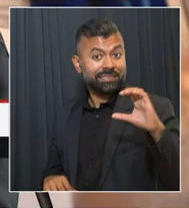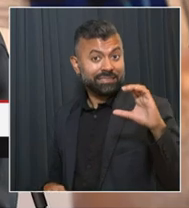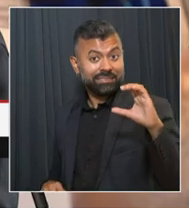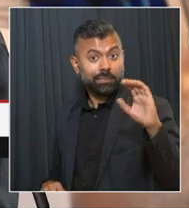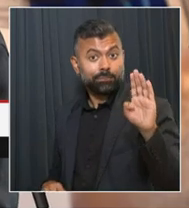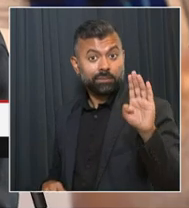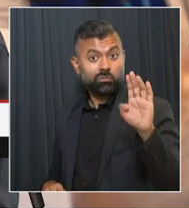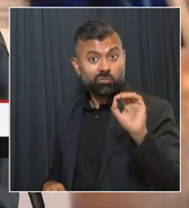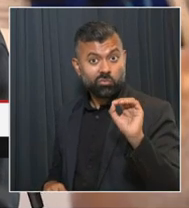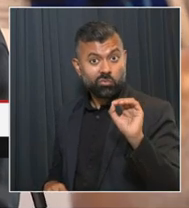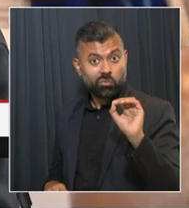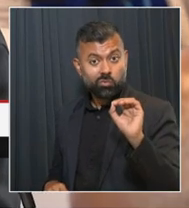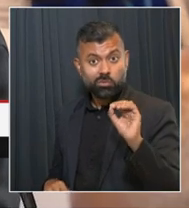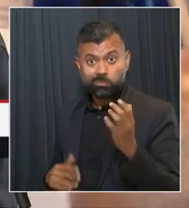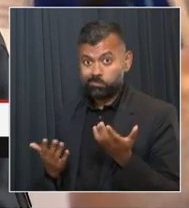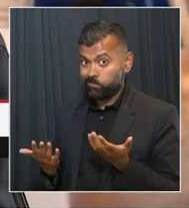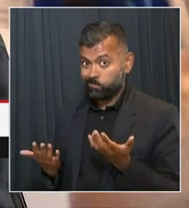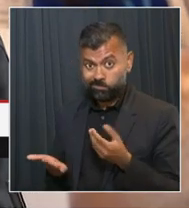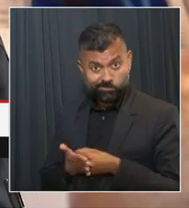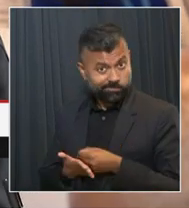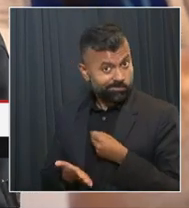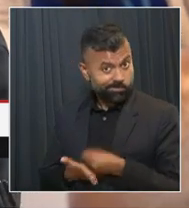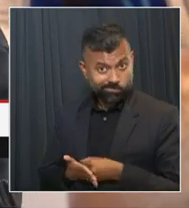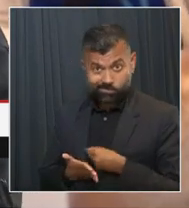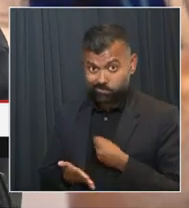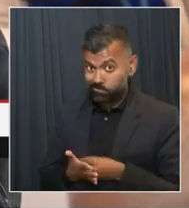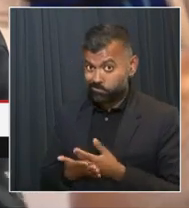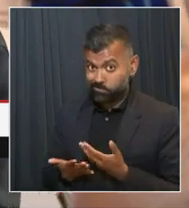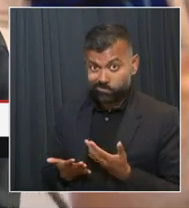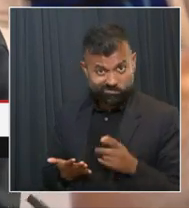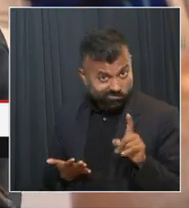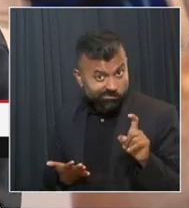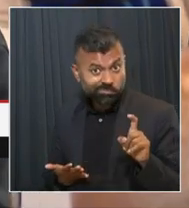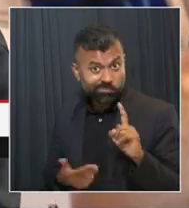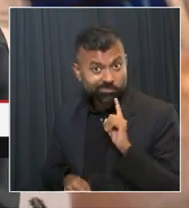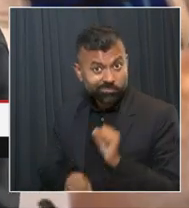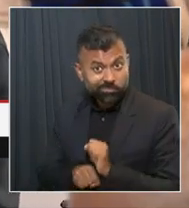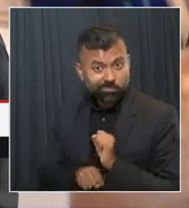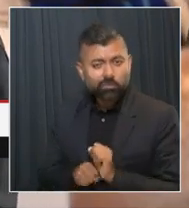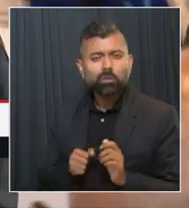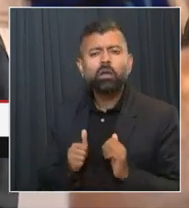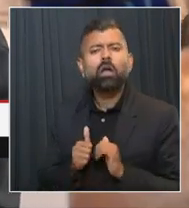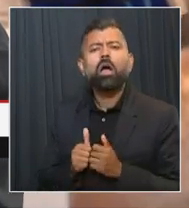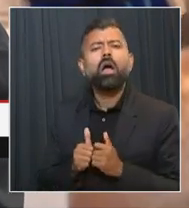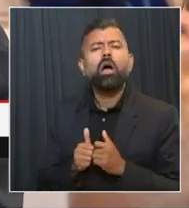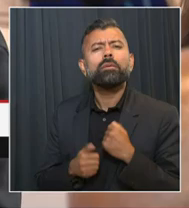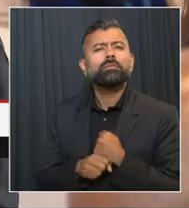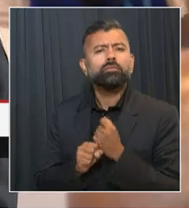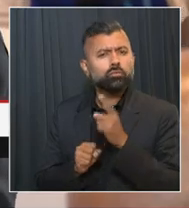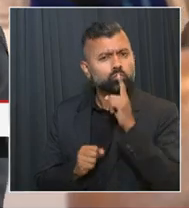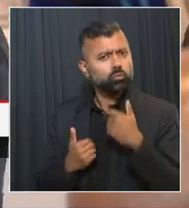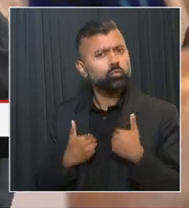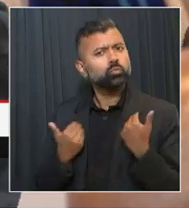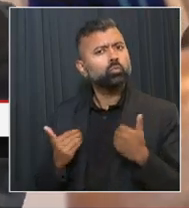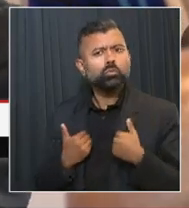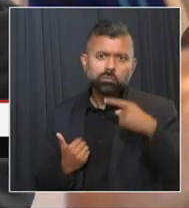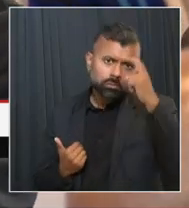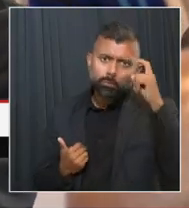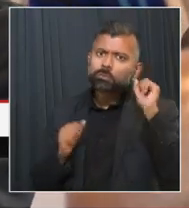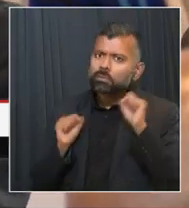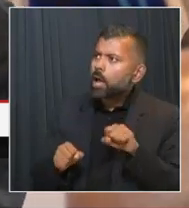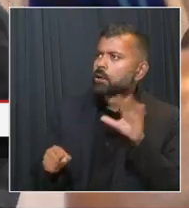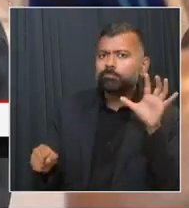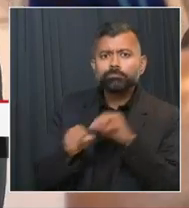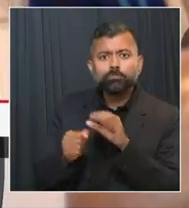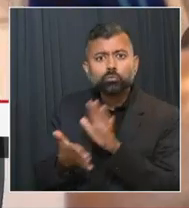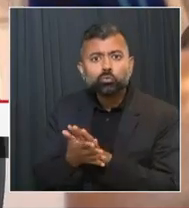true, what contingencies are in place to ensure that young people this summer can get to and from school safely? Sure. So, I